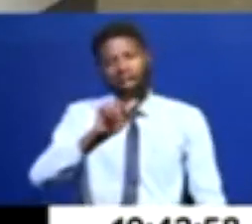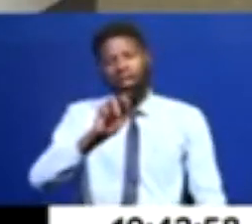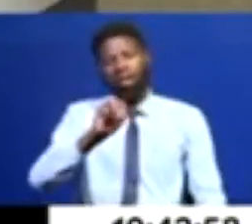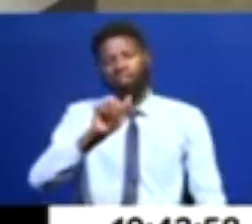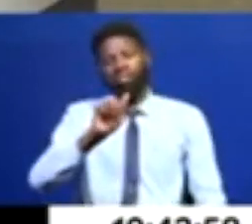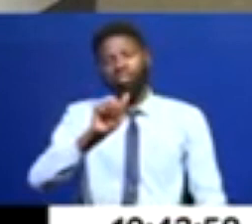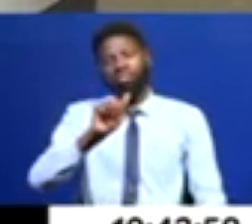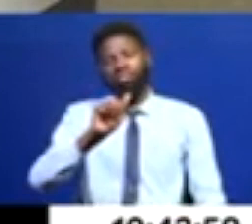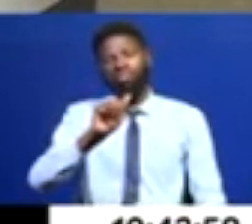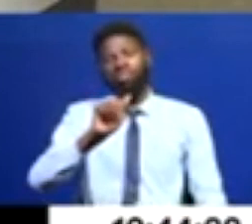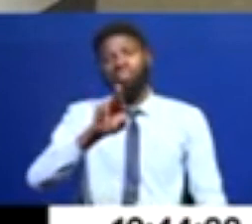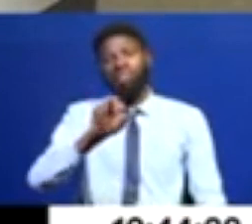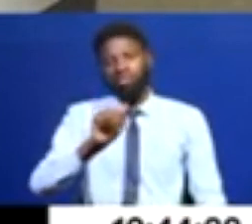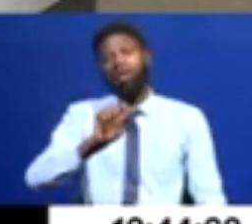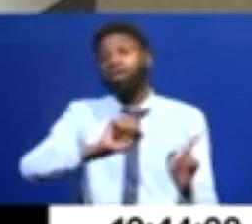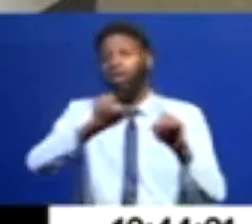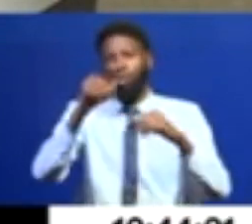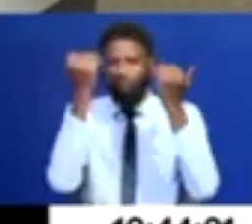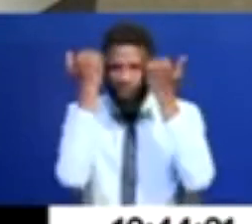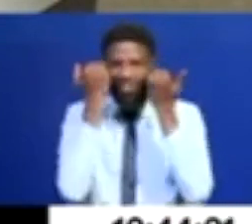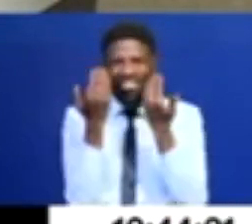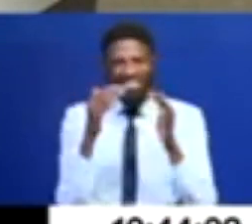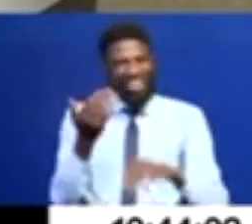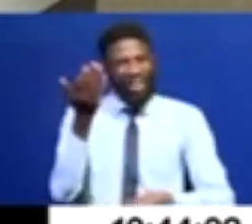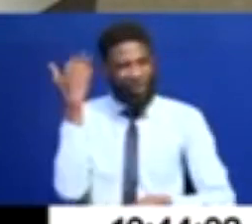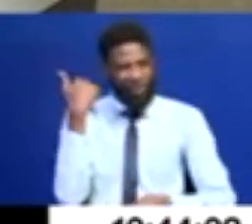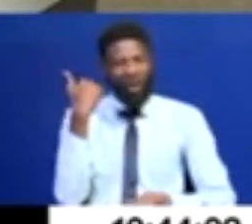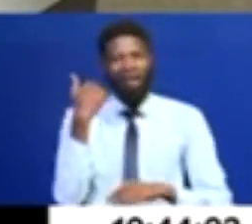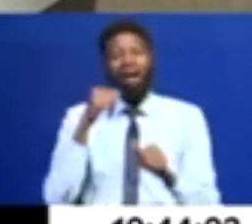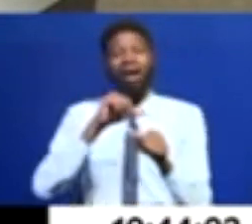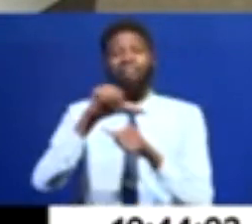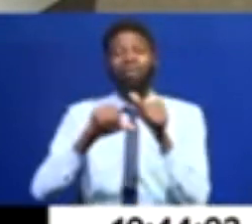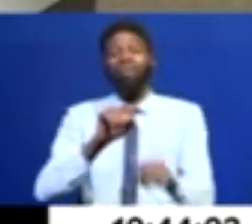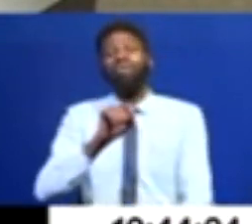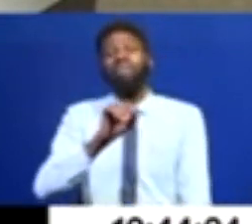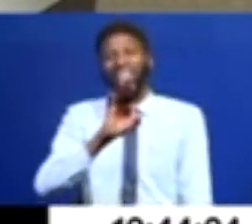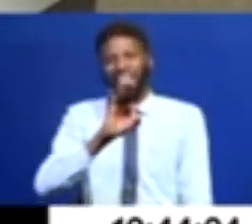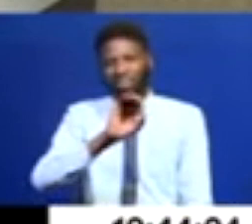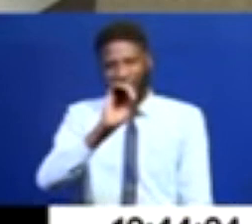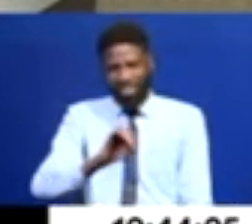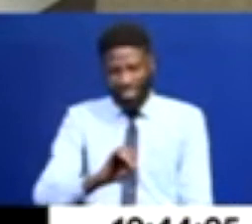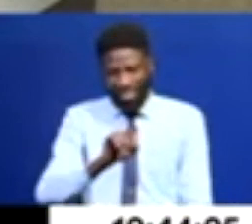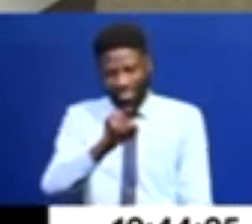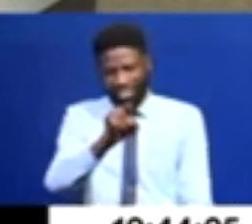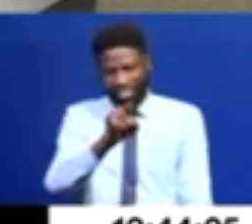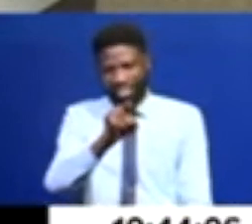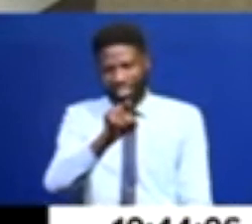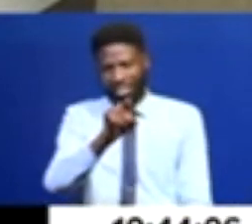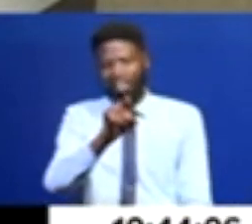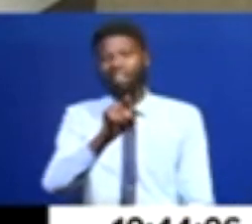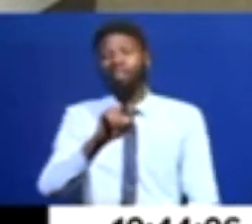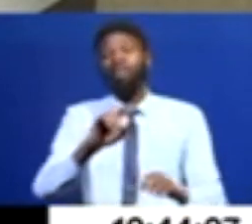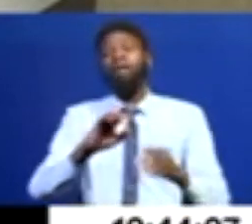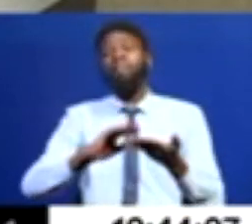court in the past and argued about the 1.5%, the 3% minimum tax, the 3% minimum